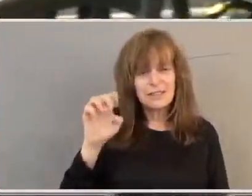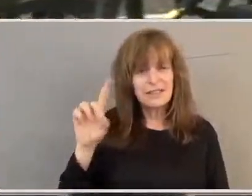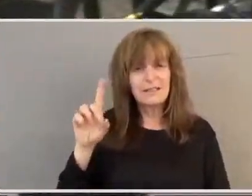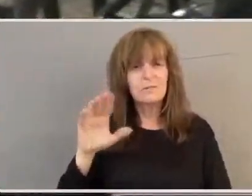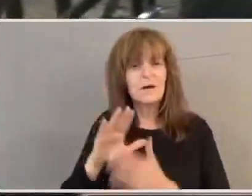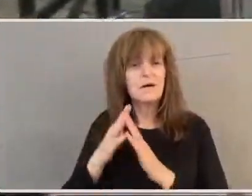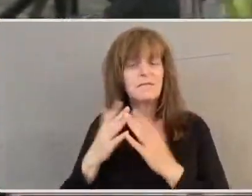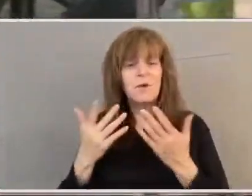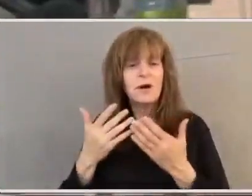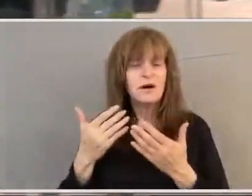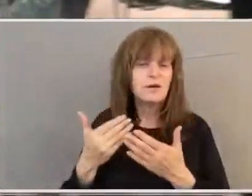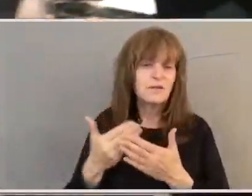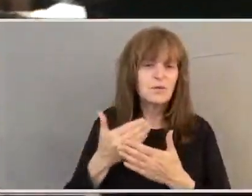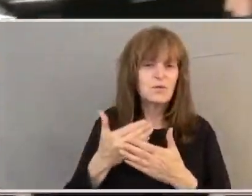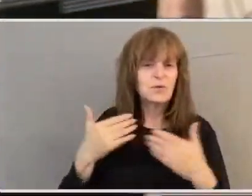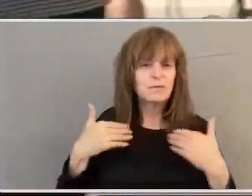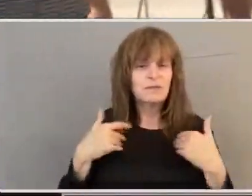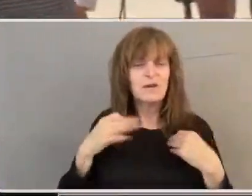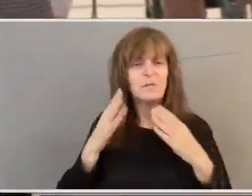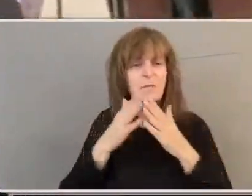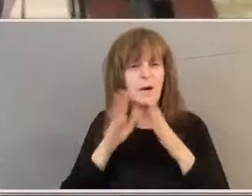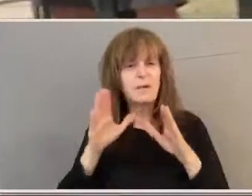forward.